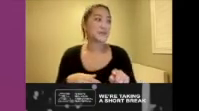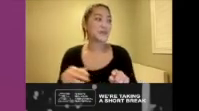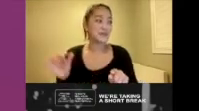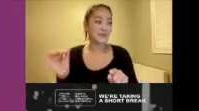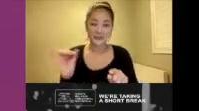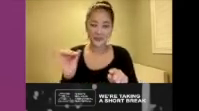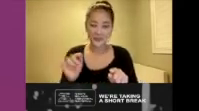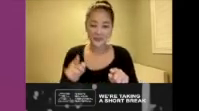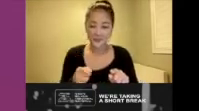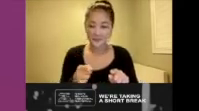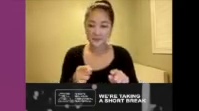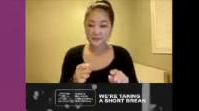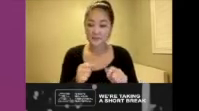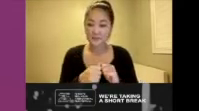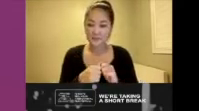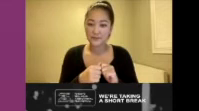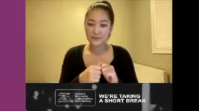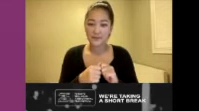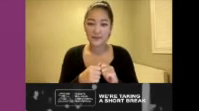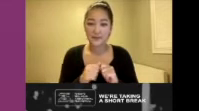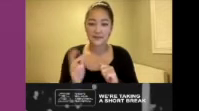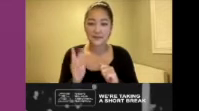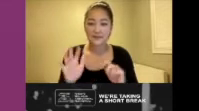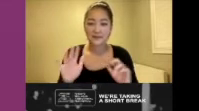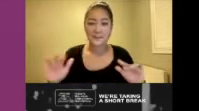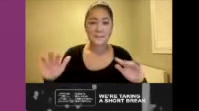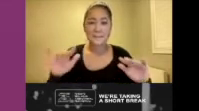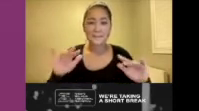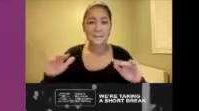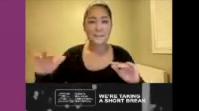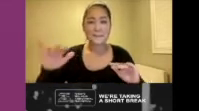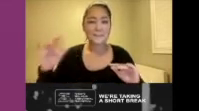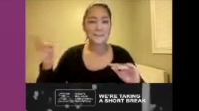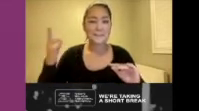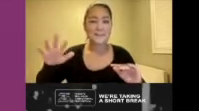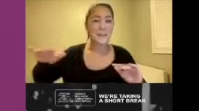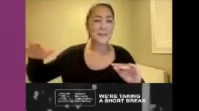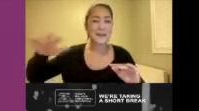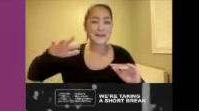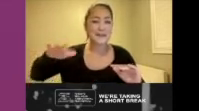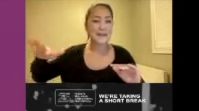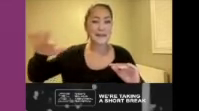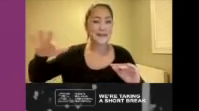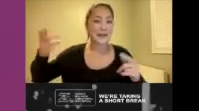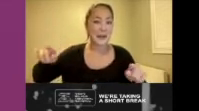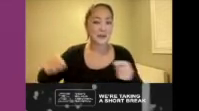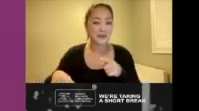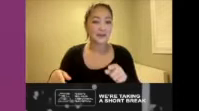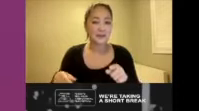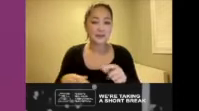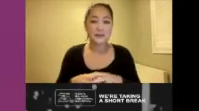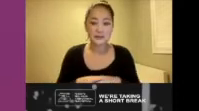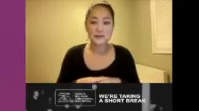there's this ooze kind of bubbling from the bowels of the center.